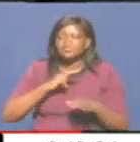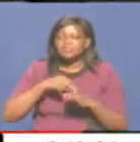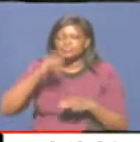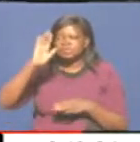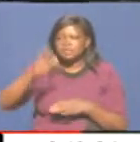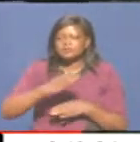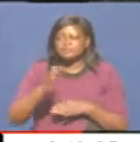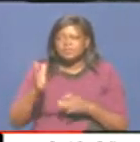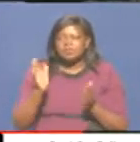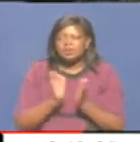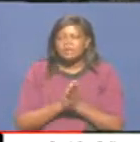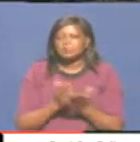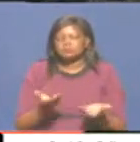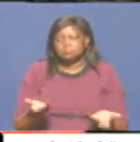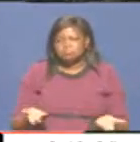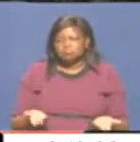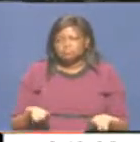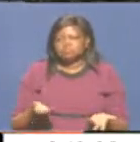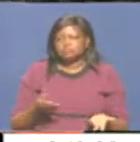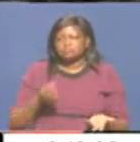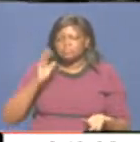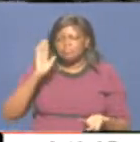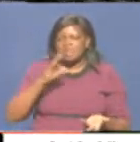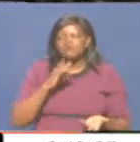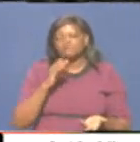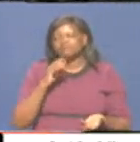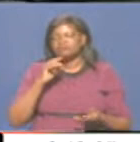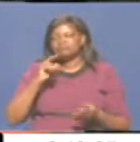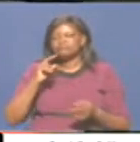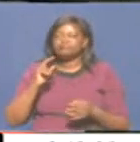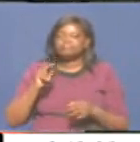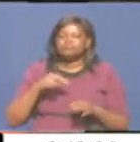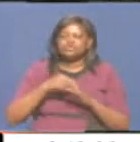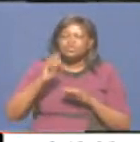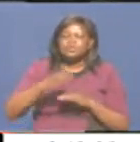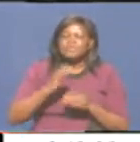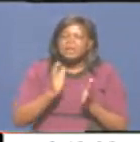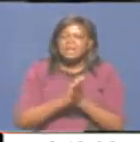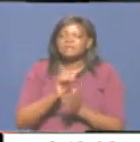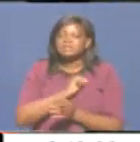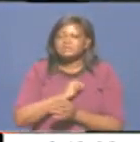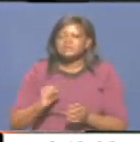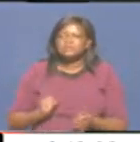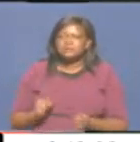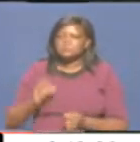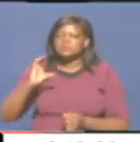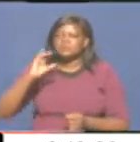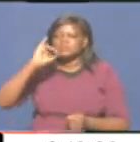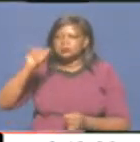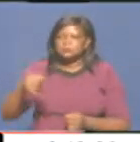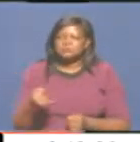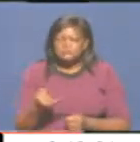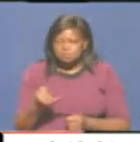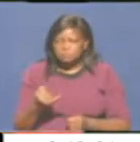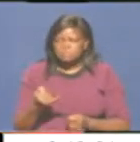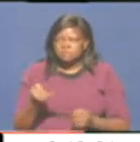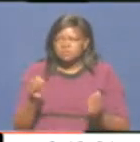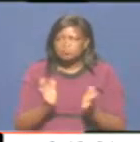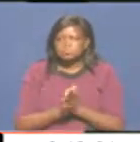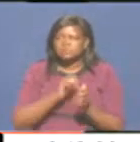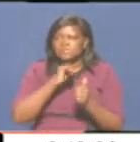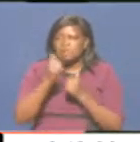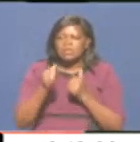Muturi, and the Speaker of the Senate, Ken Lusaka, Chief Justice Martha Koome, and other